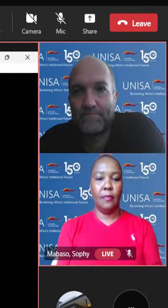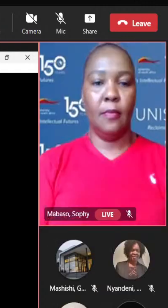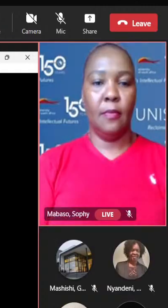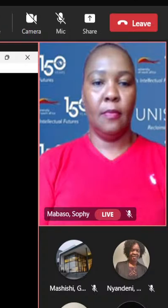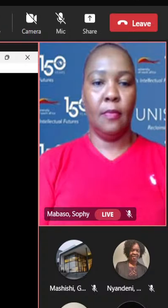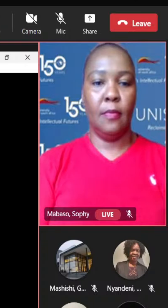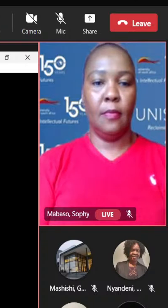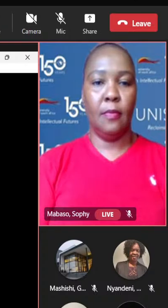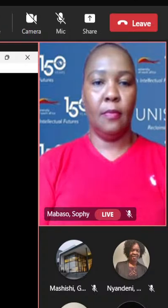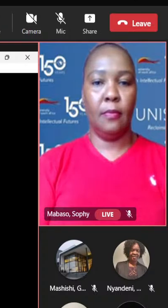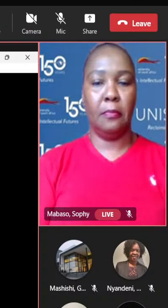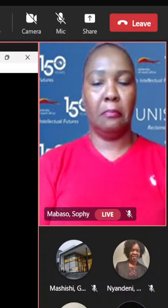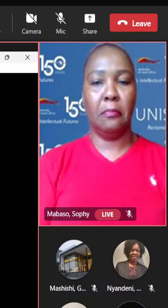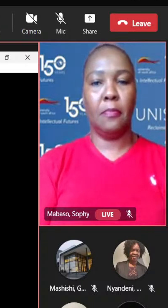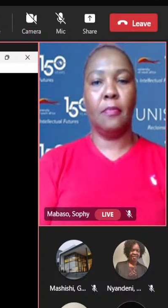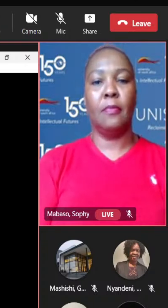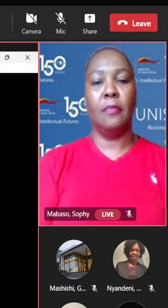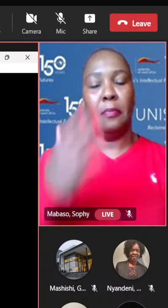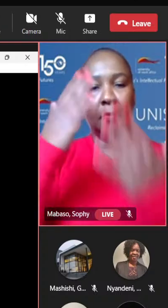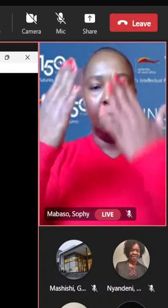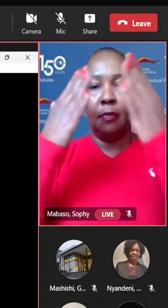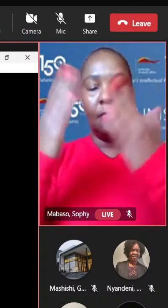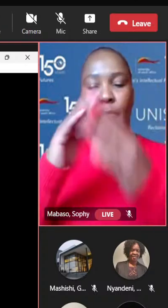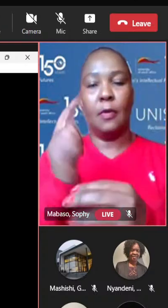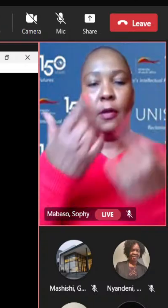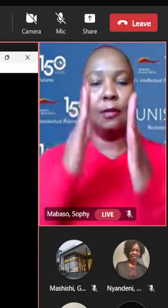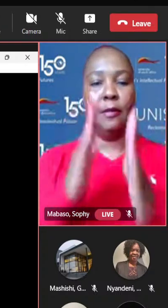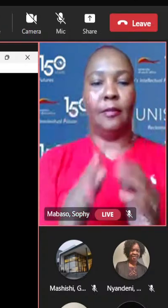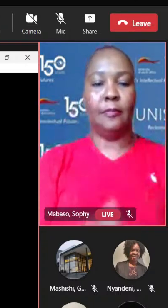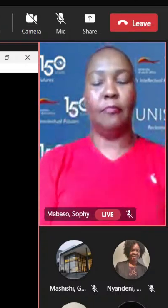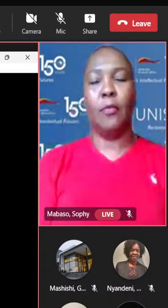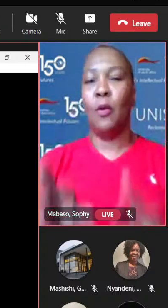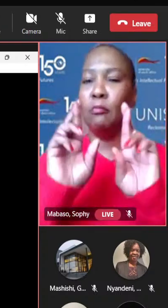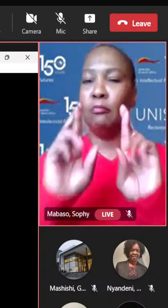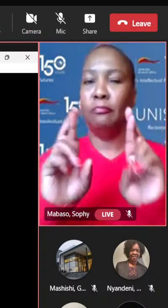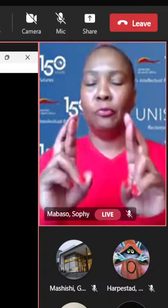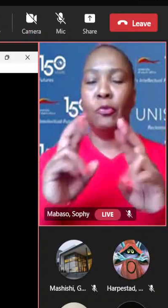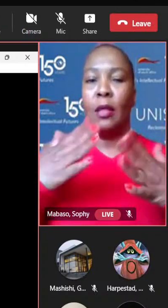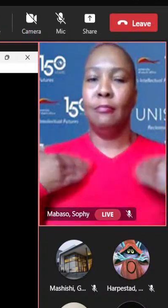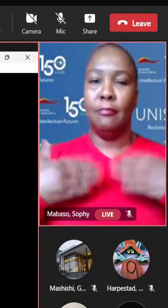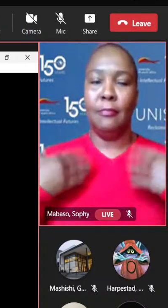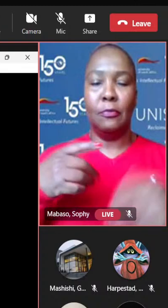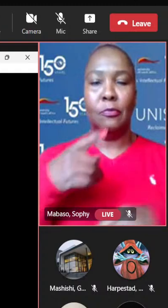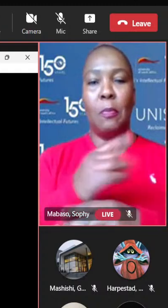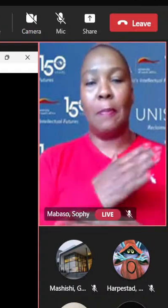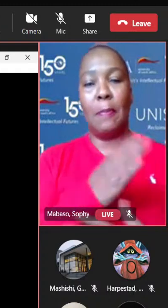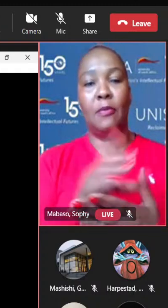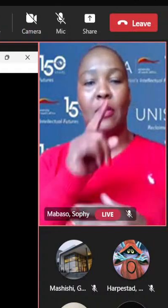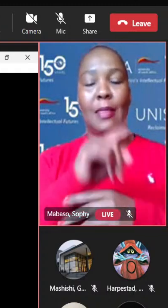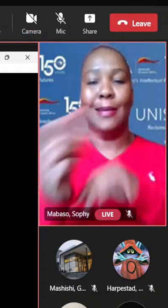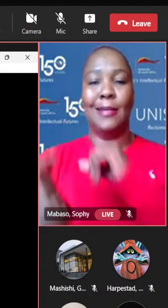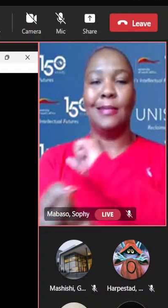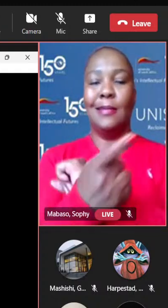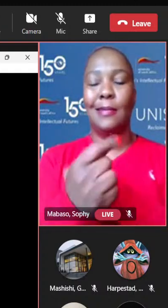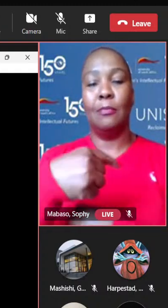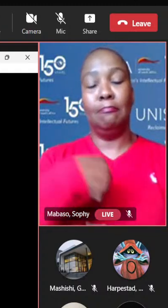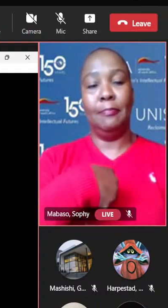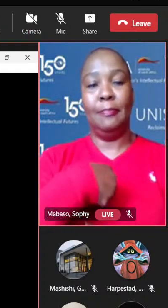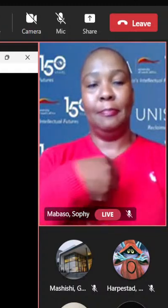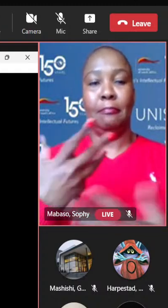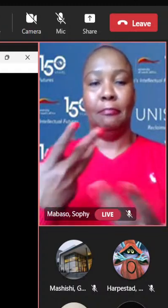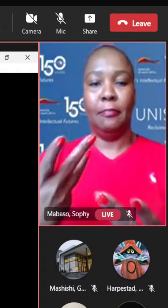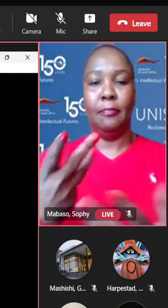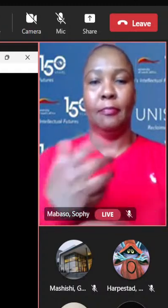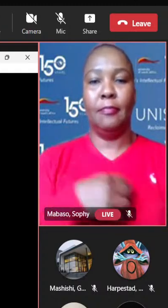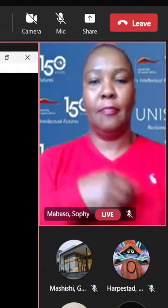Good afternoon, students. Hope you are as excited to be part of this session as I am. My name